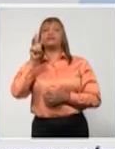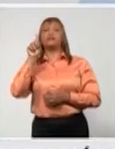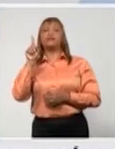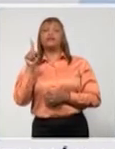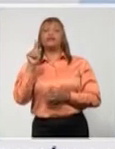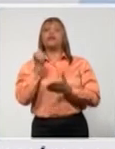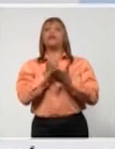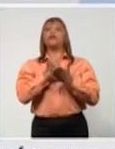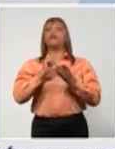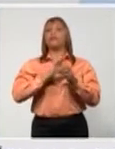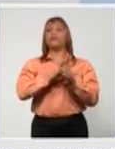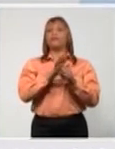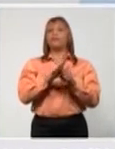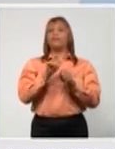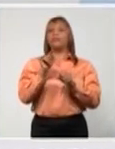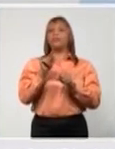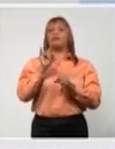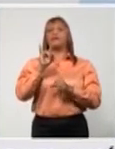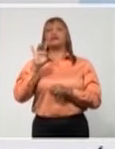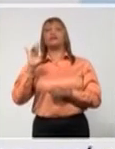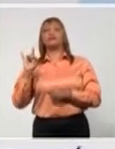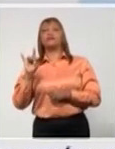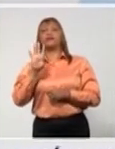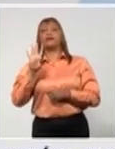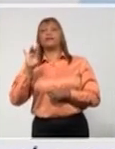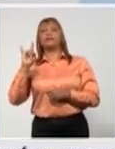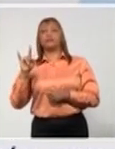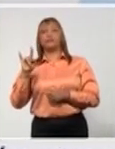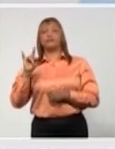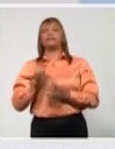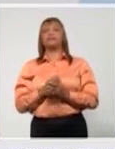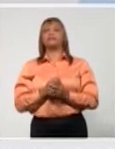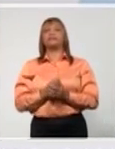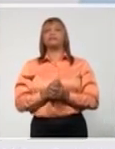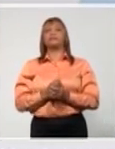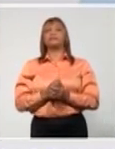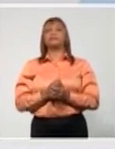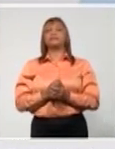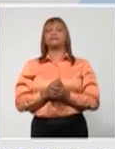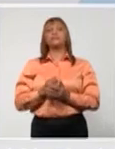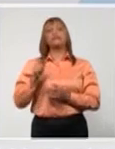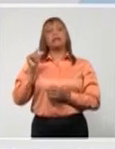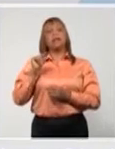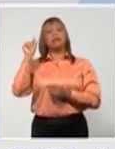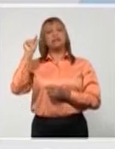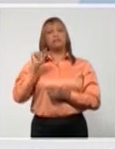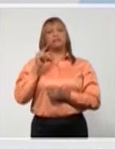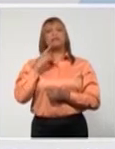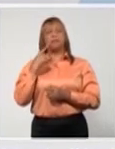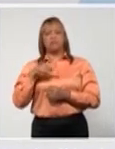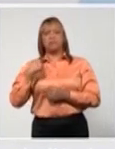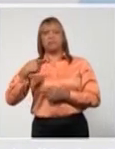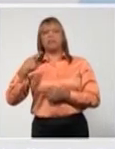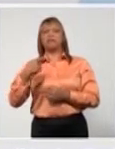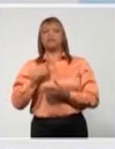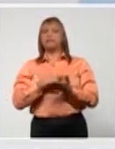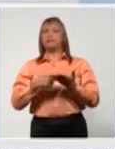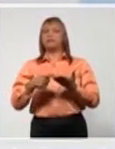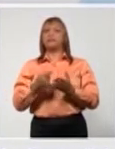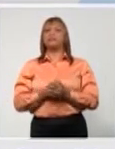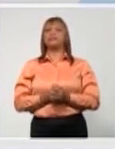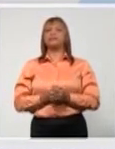are hospitalized in Cuba, 7 are under observation, there are 131 suspected cases,